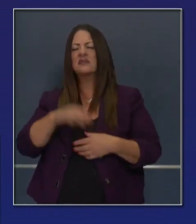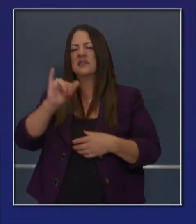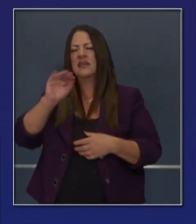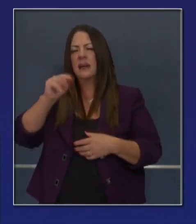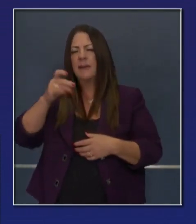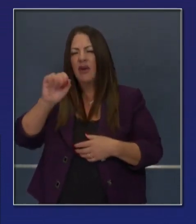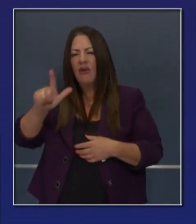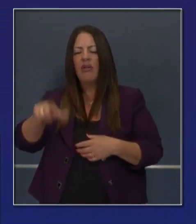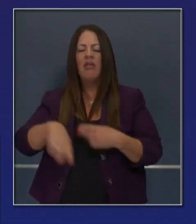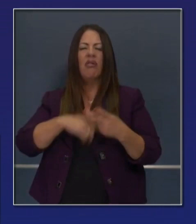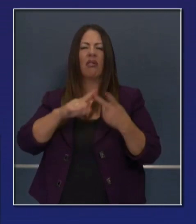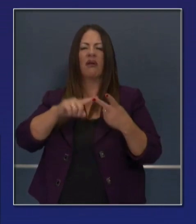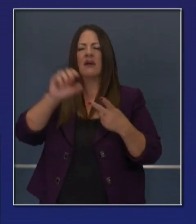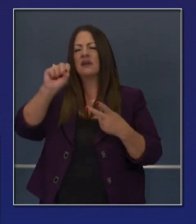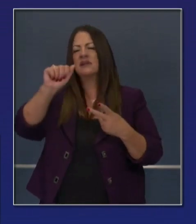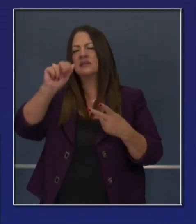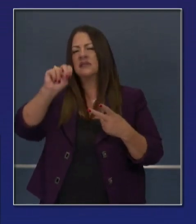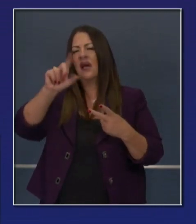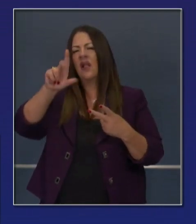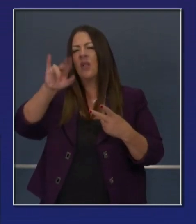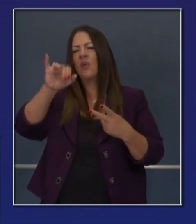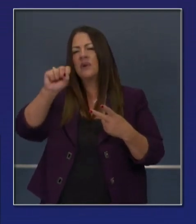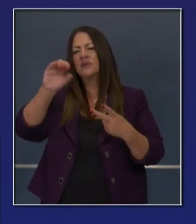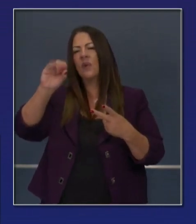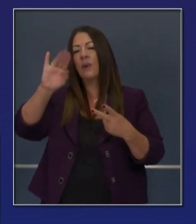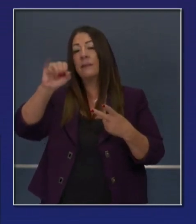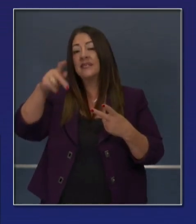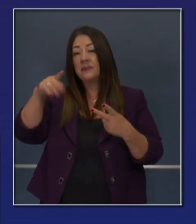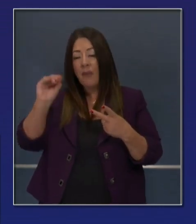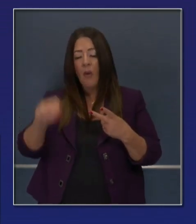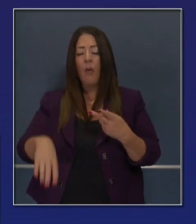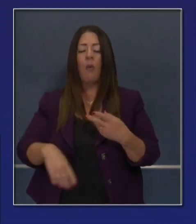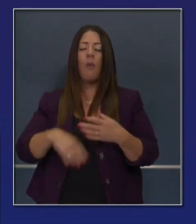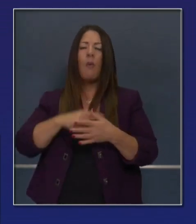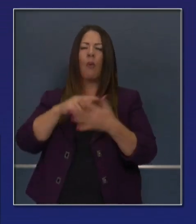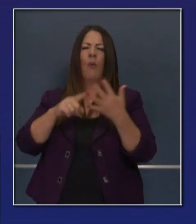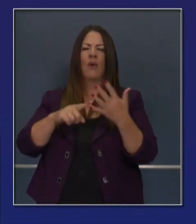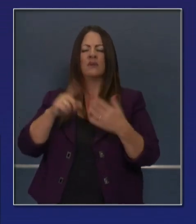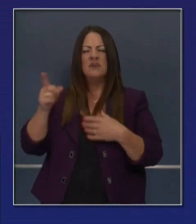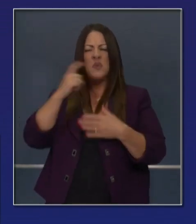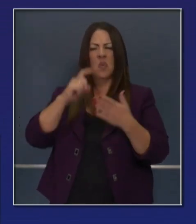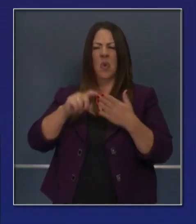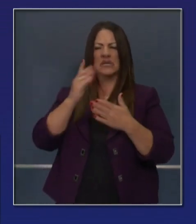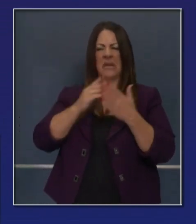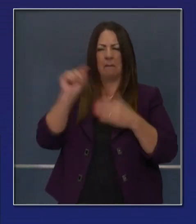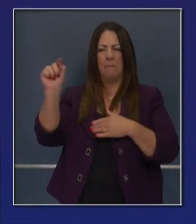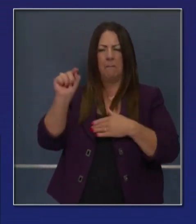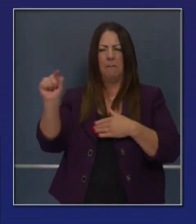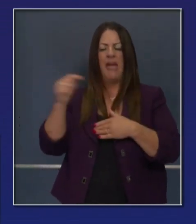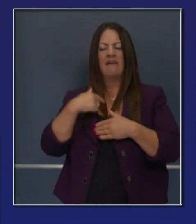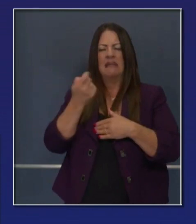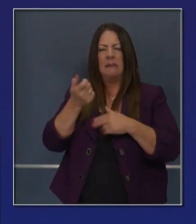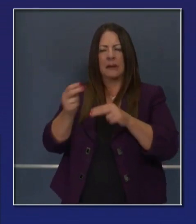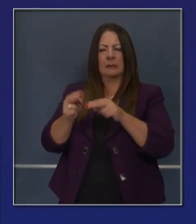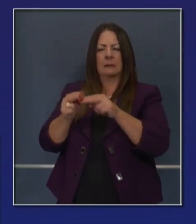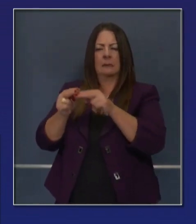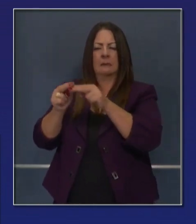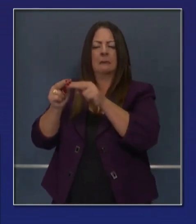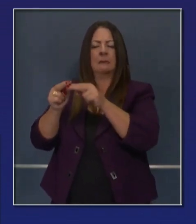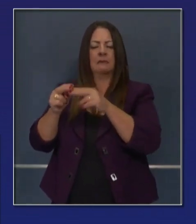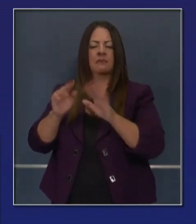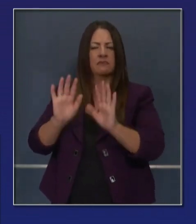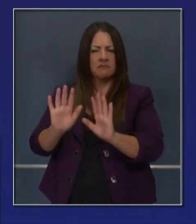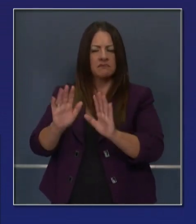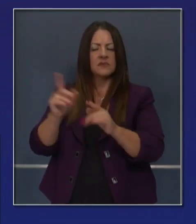1 near San Luis Obispo, where we're monitoring some modest increases as of late. We're working